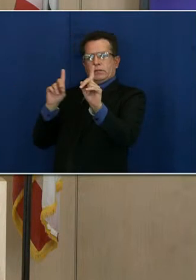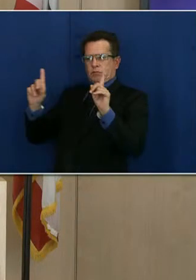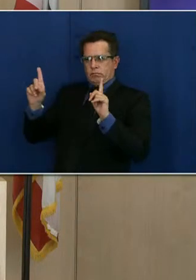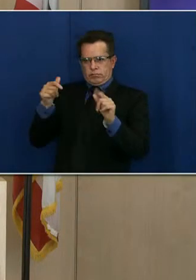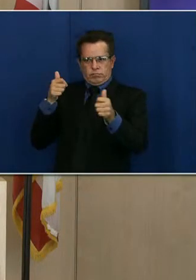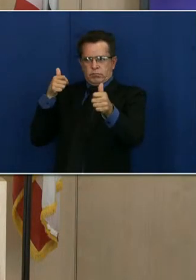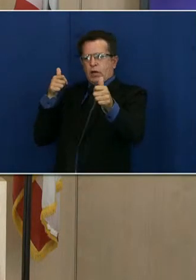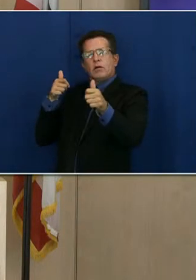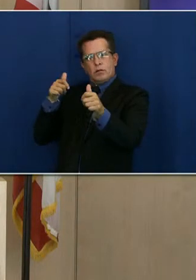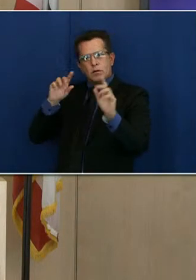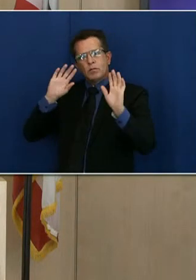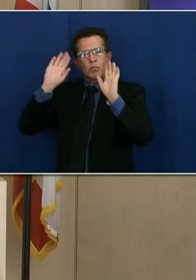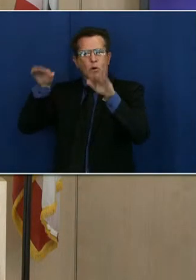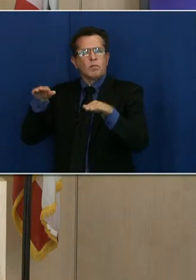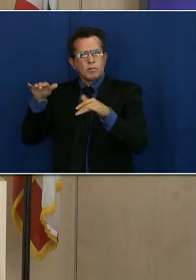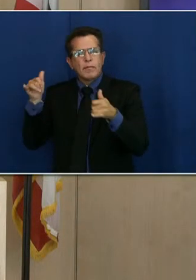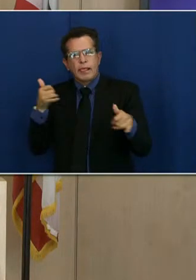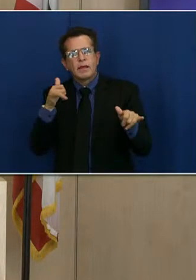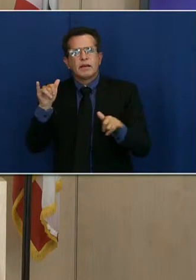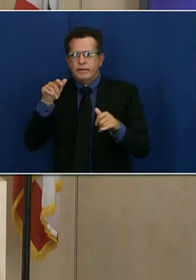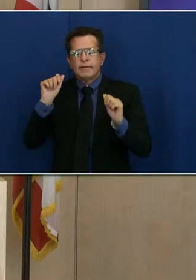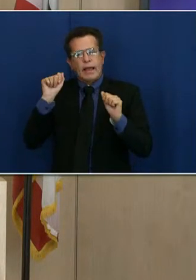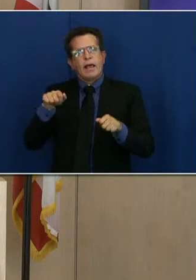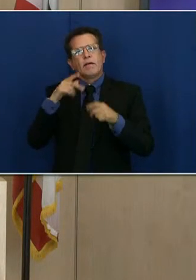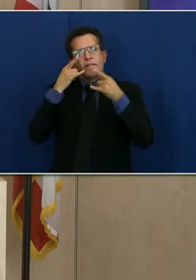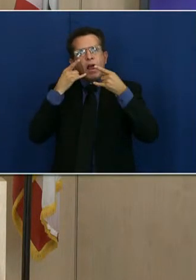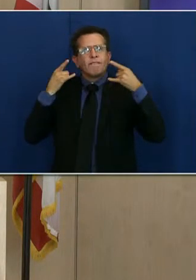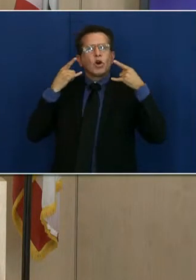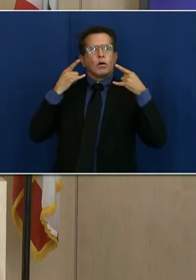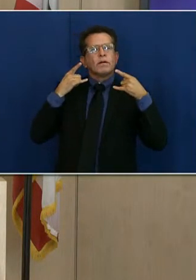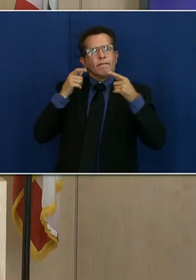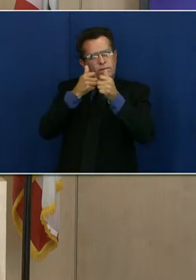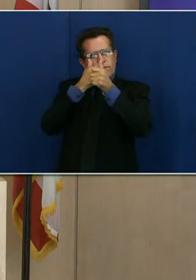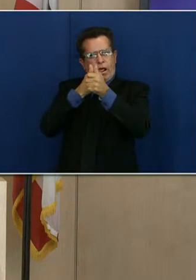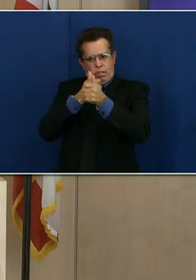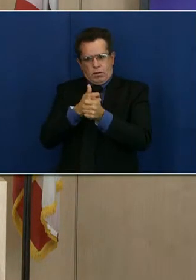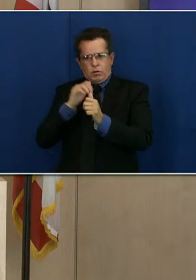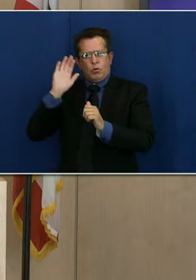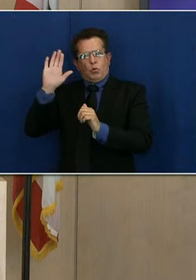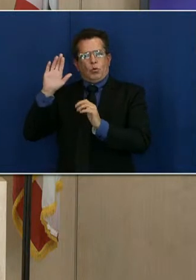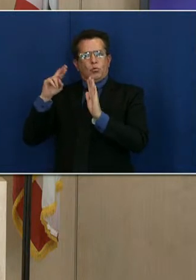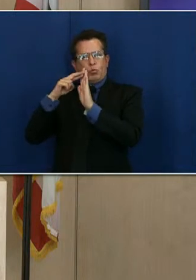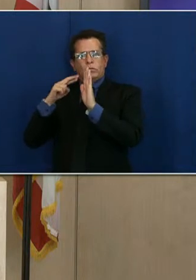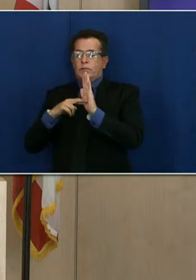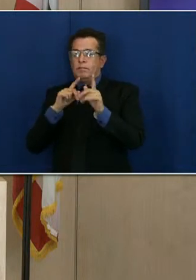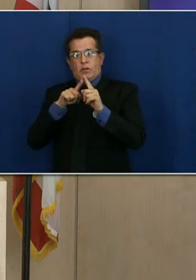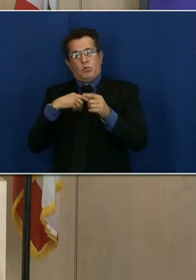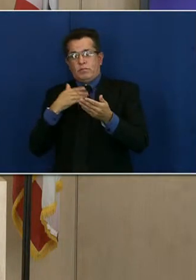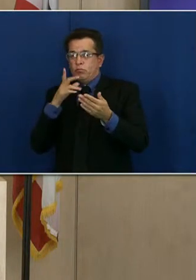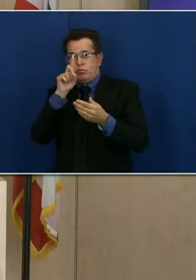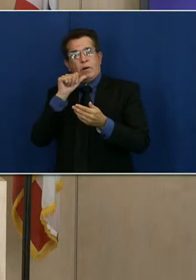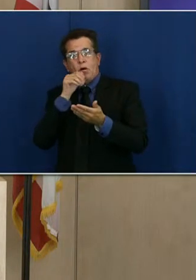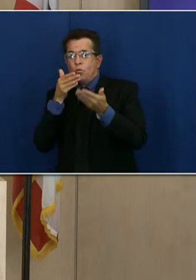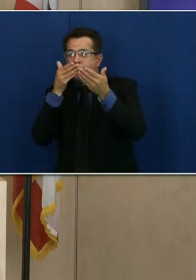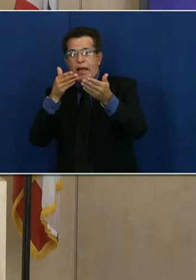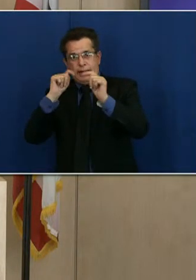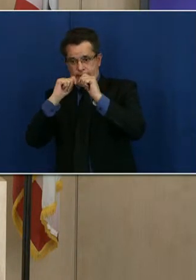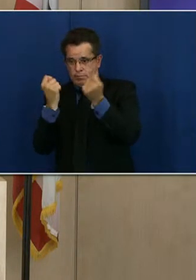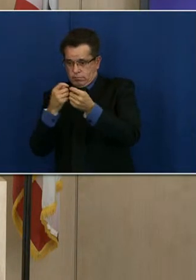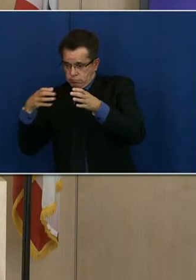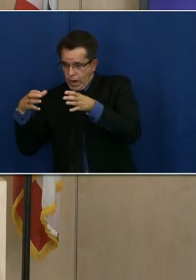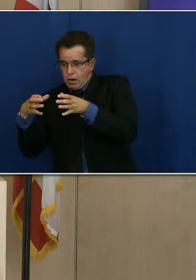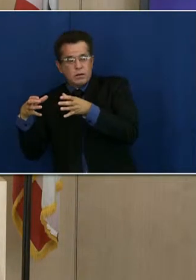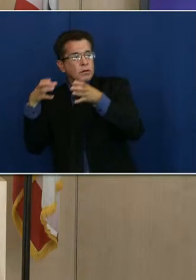wear facial coverings where appropriate. But we do not recommend this because it presents